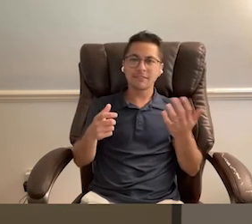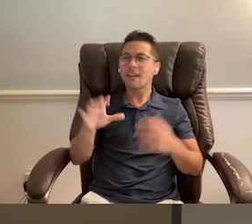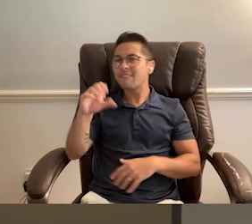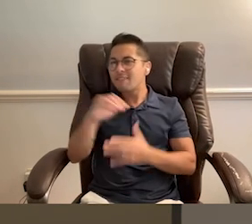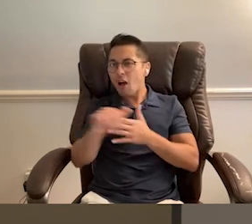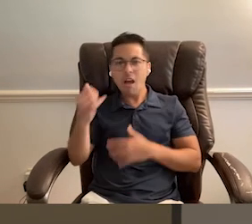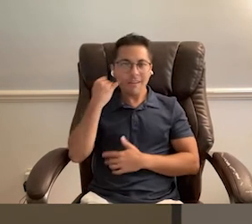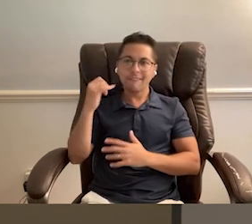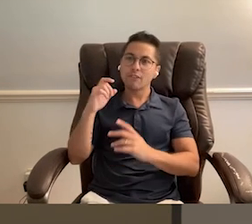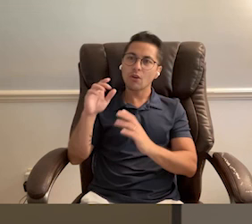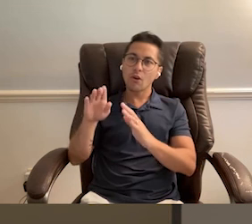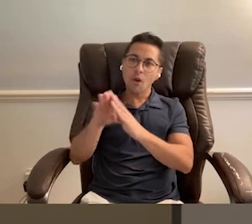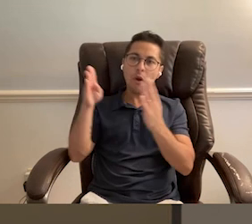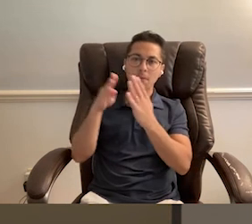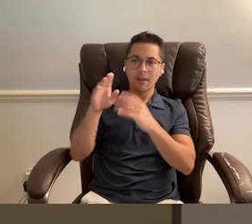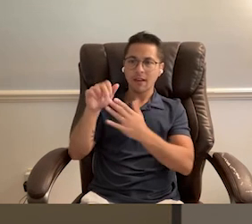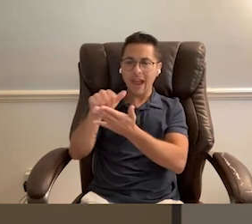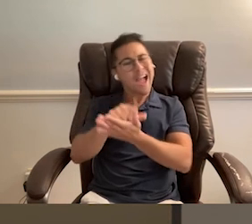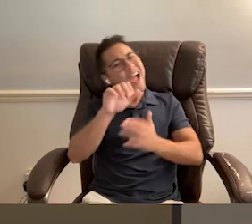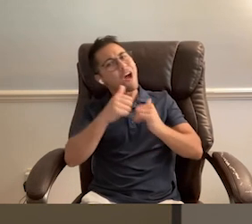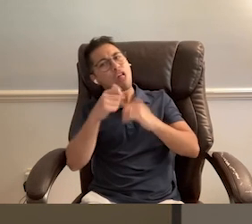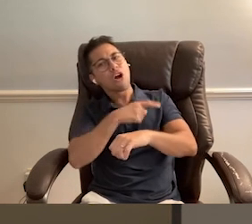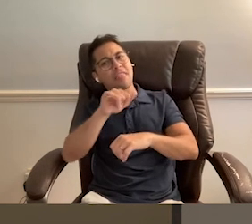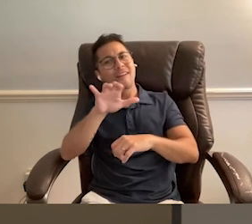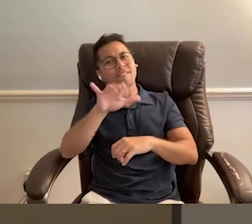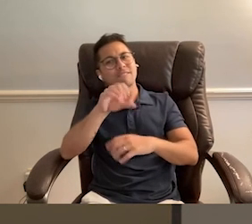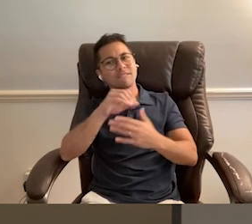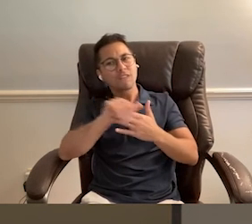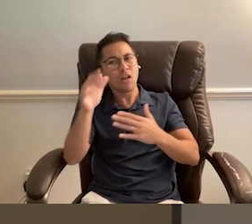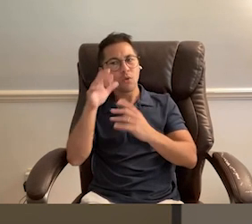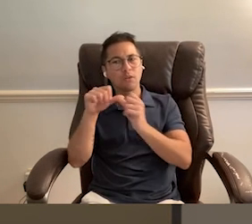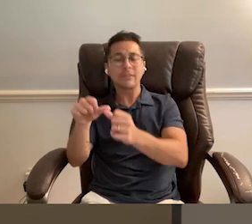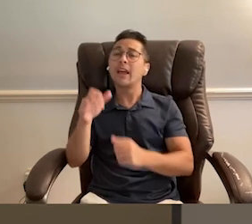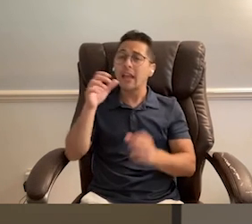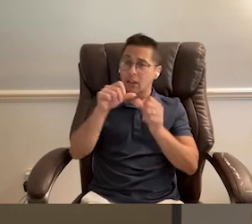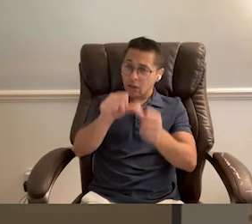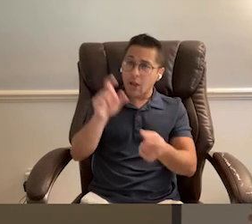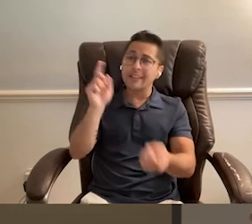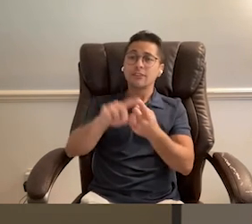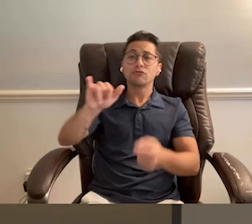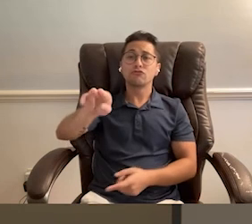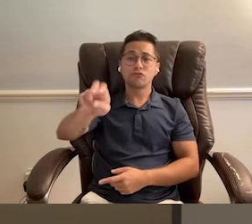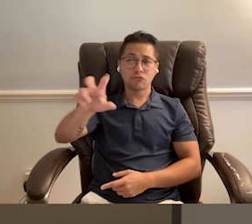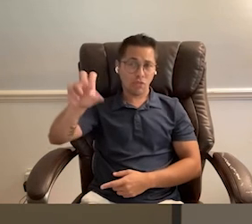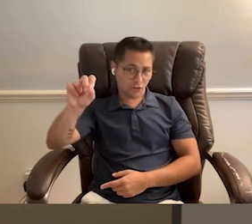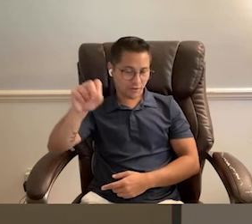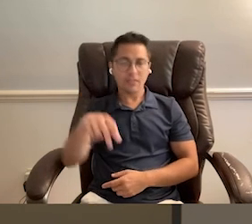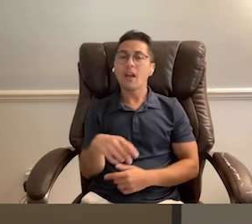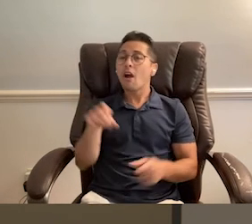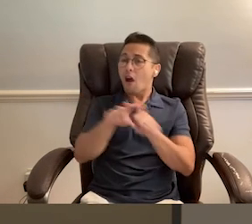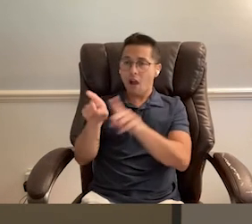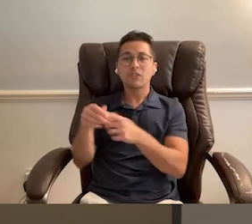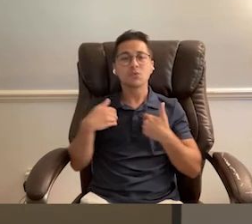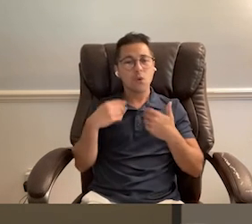account. How long is the $50 gonna go on? It's good until June 30th. So get it in now. And we're also doing a giveaway.